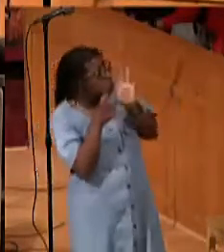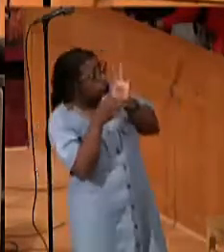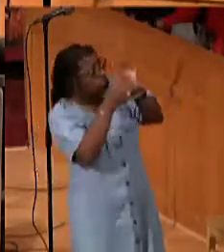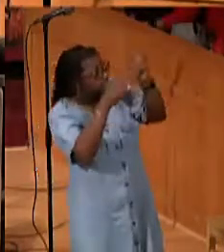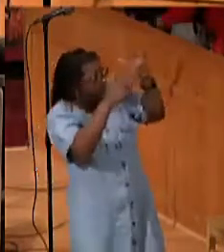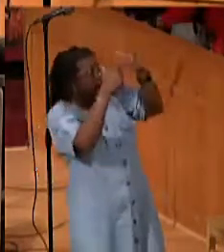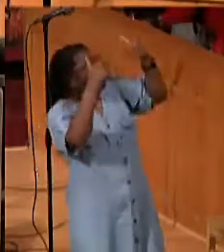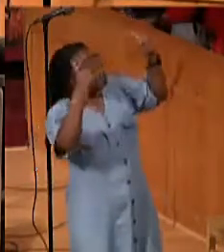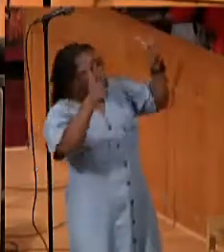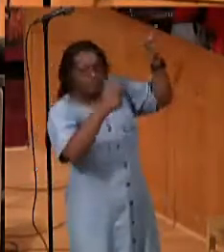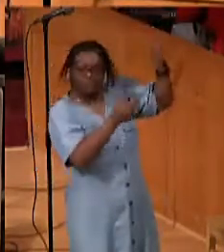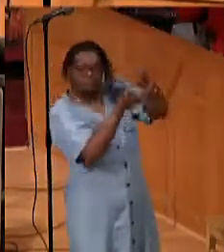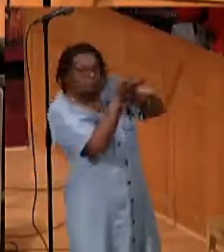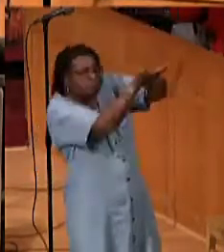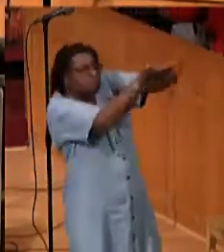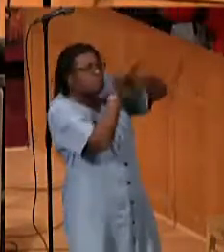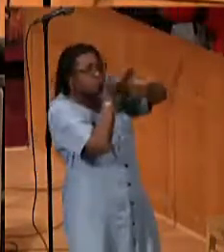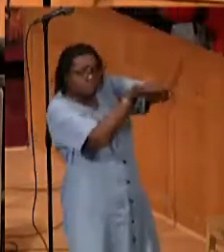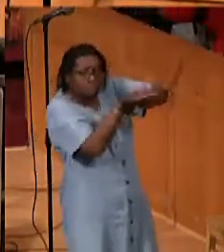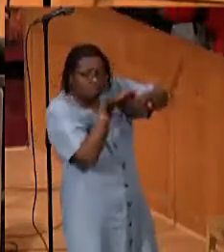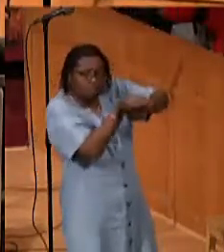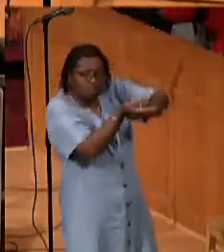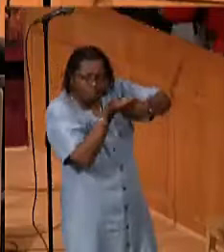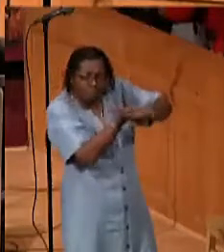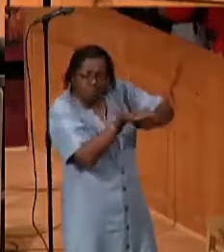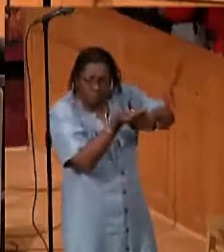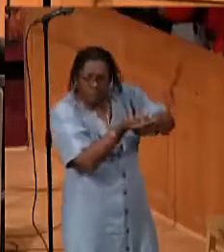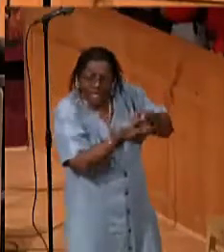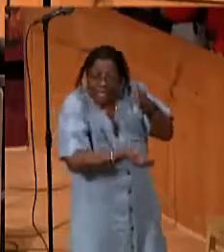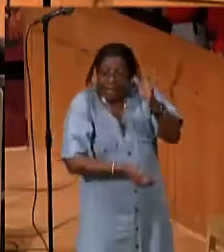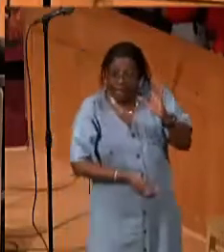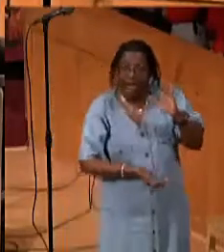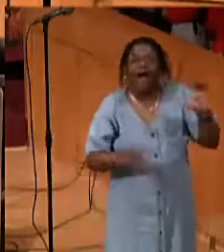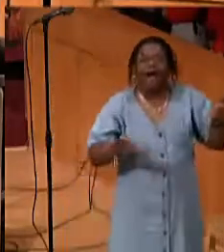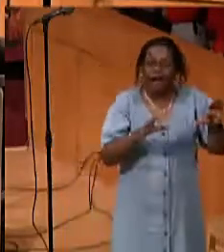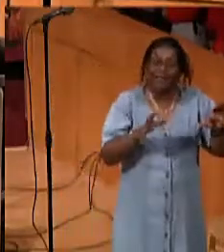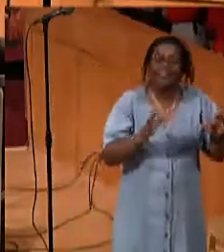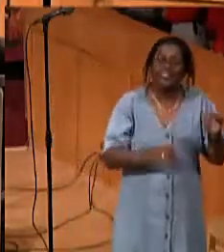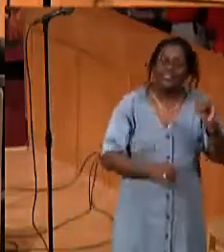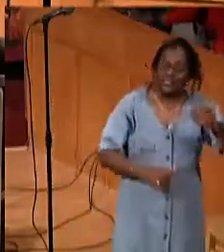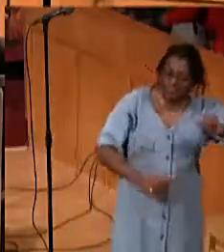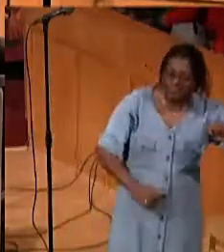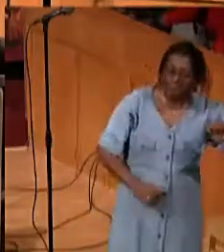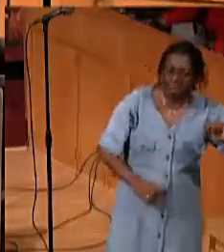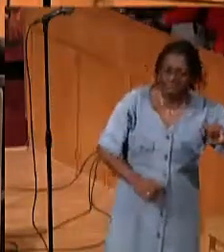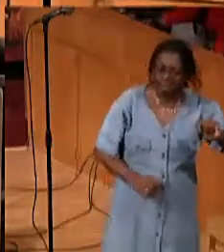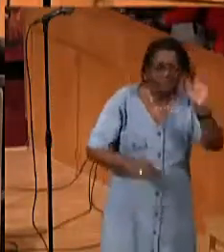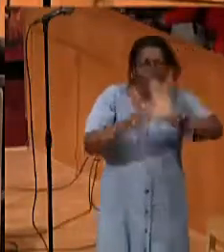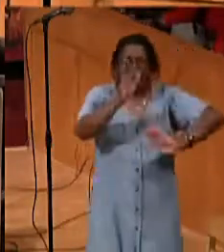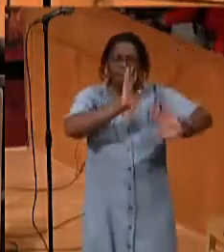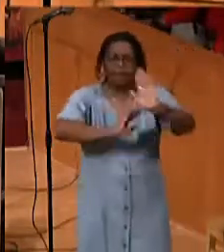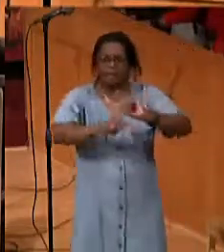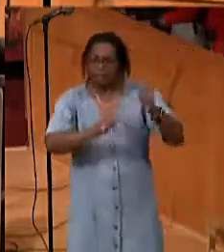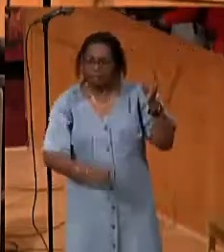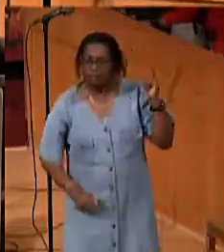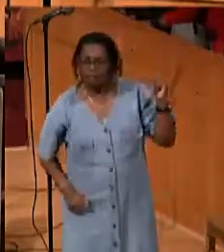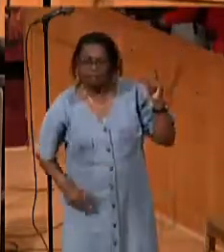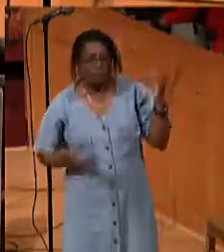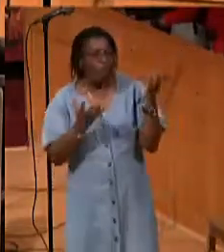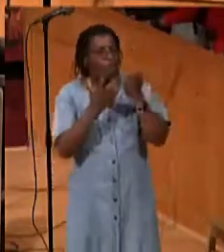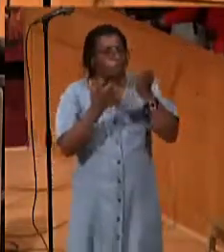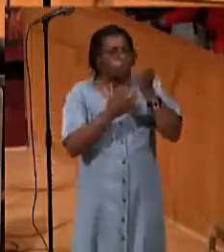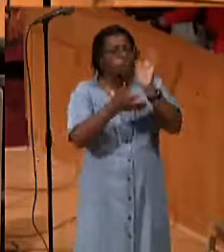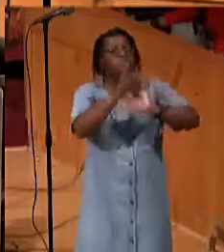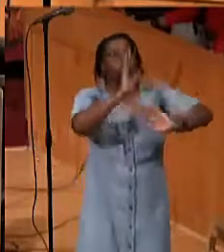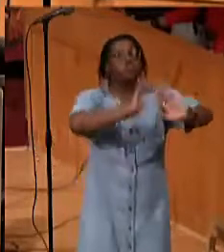credit for anything. Help me, somebody. But God did it. And so enlarge him, magnify him. Oh,